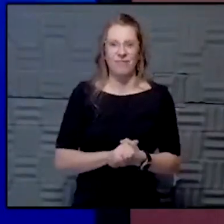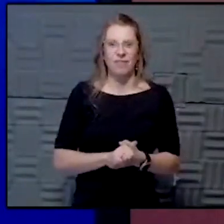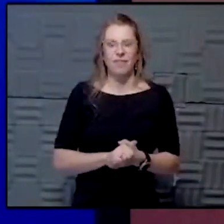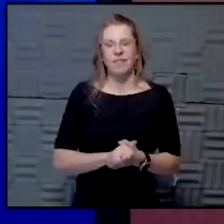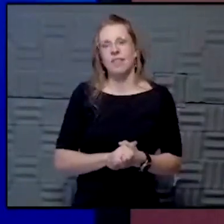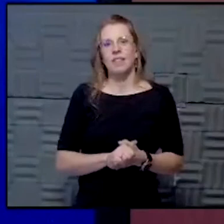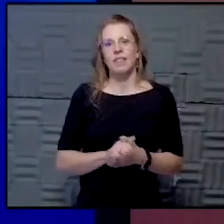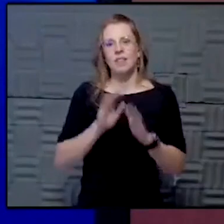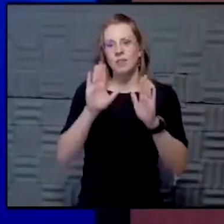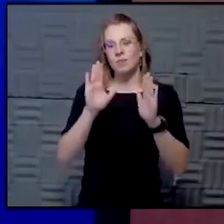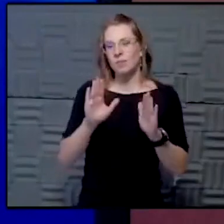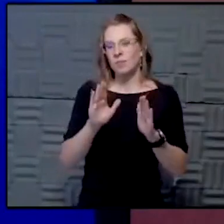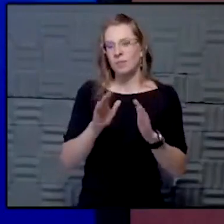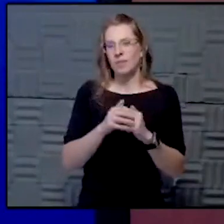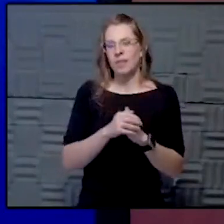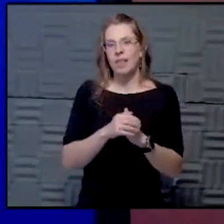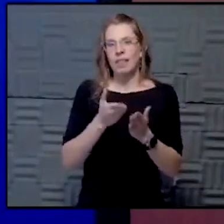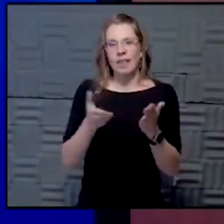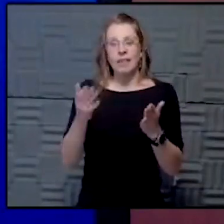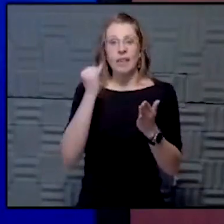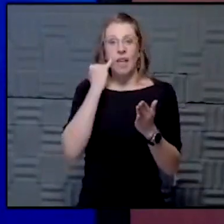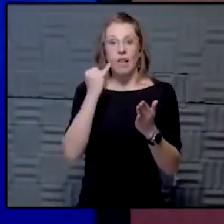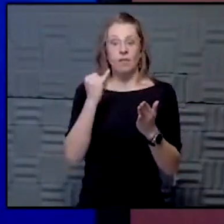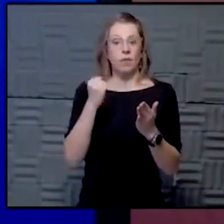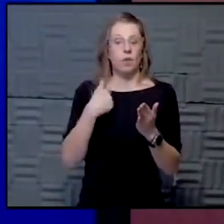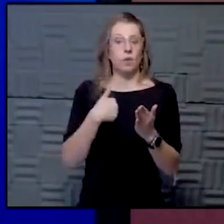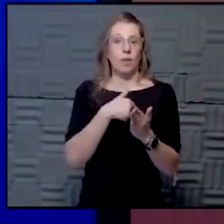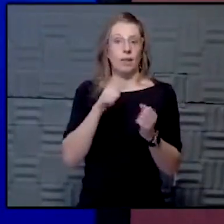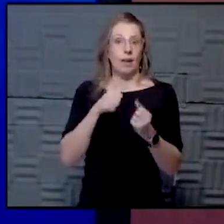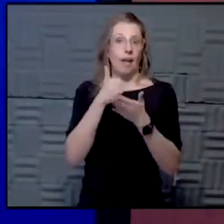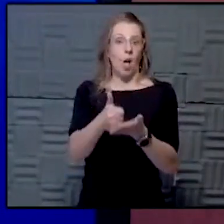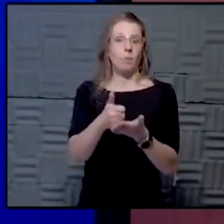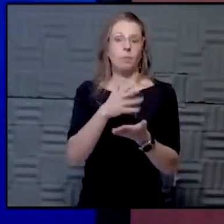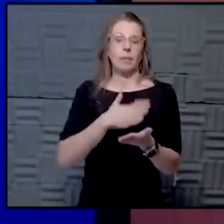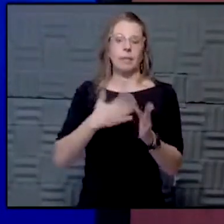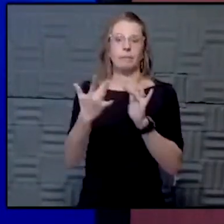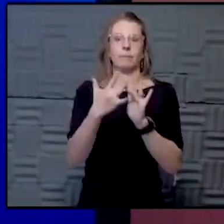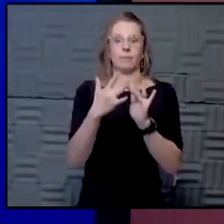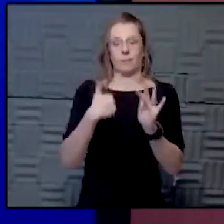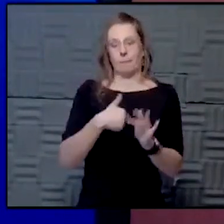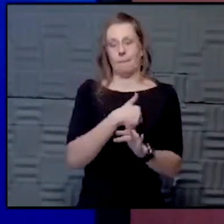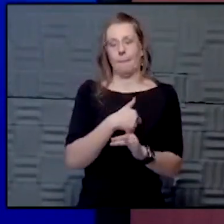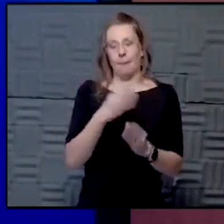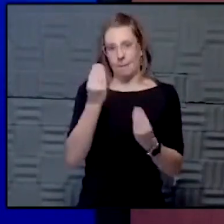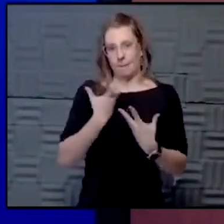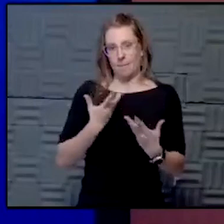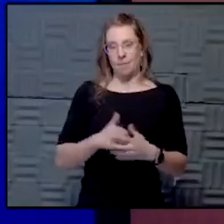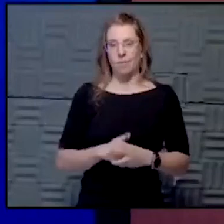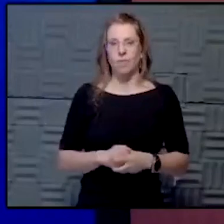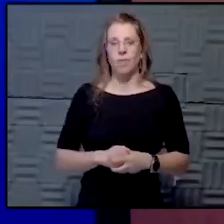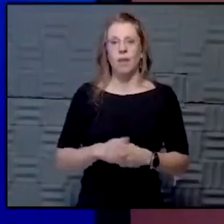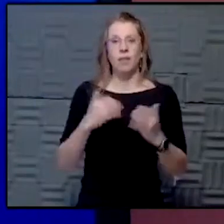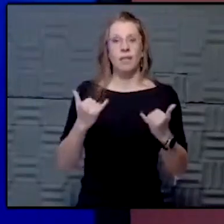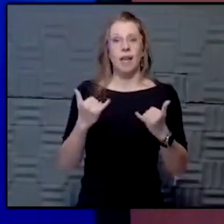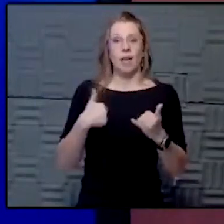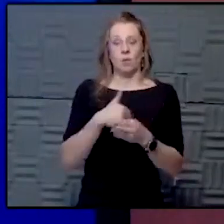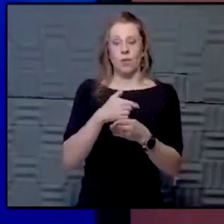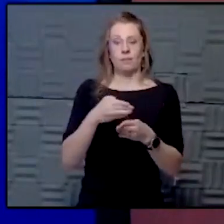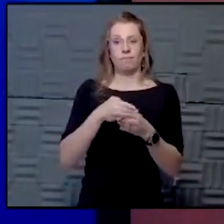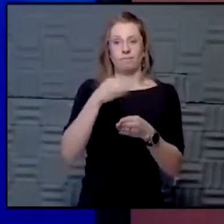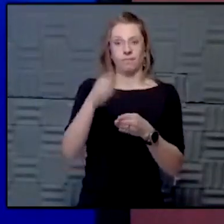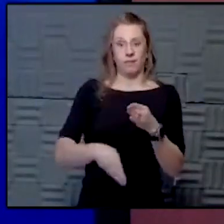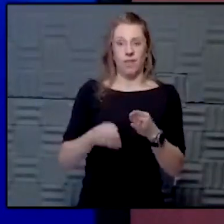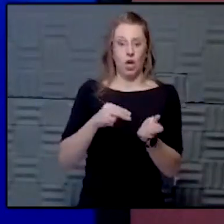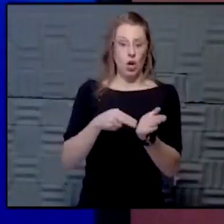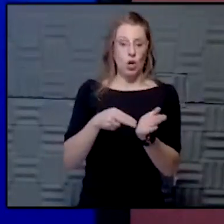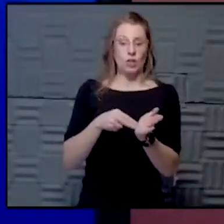help in any of those perspectives or regards, please don't hesitate to reach out and let us know. As we wrap up today, nurses